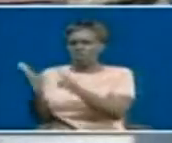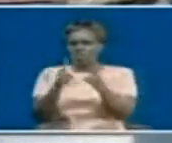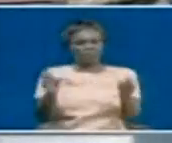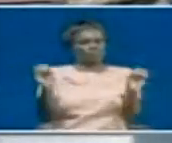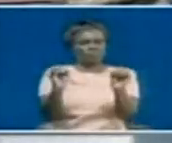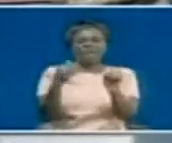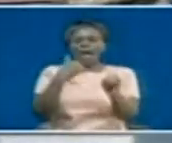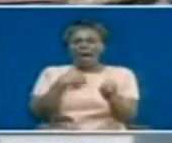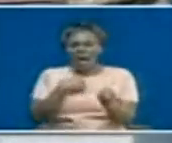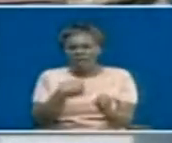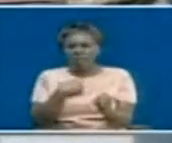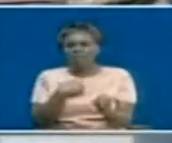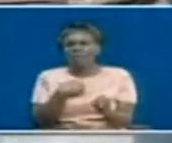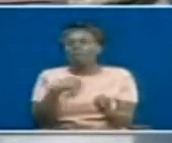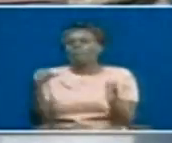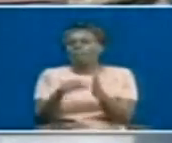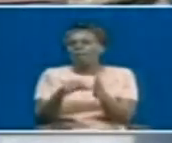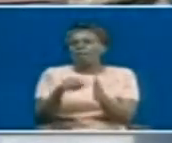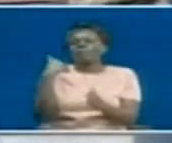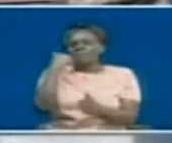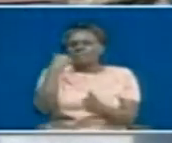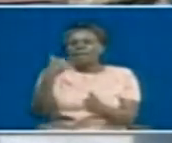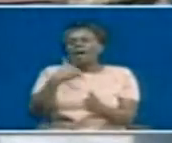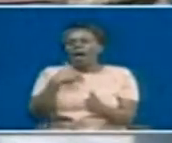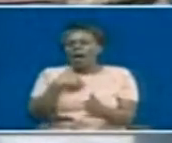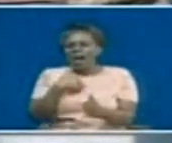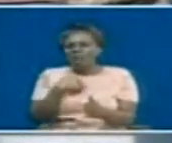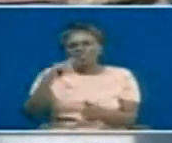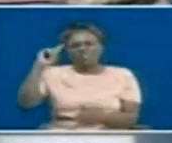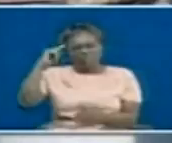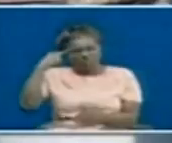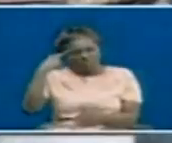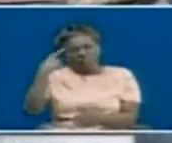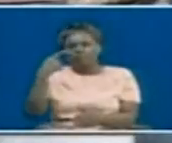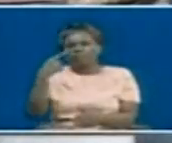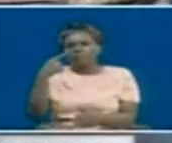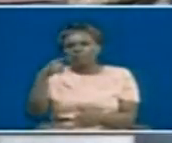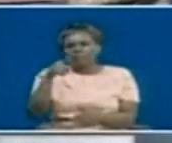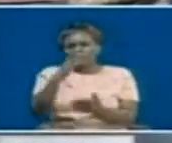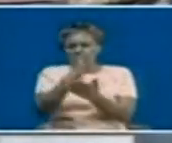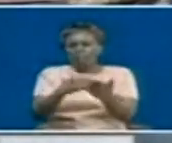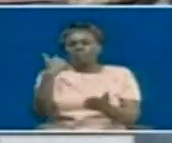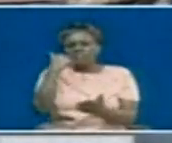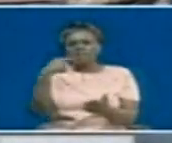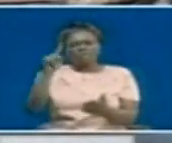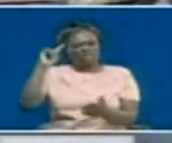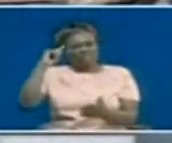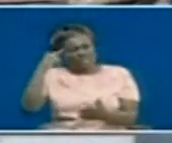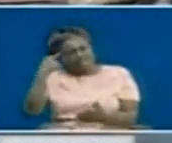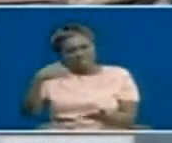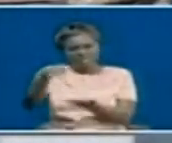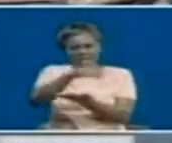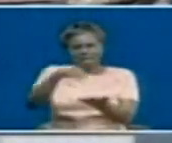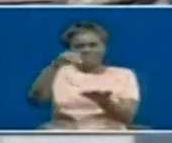but there is a red flag. The patient may experience suicidal thoughts and infanticide. For such patients, their thoughts center